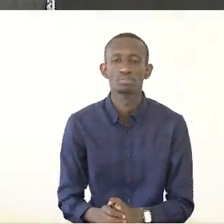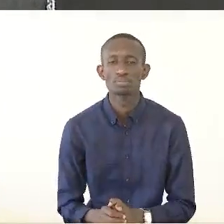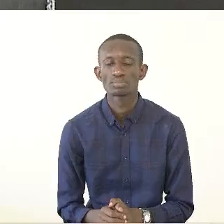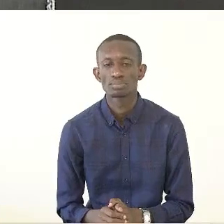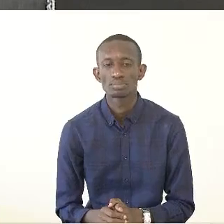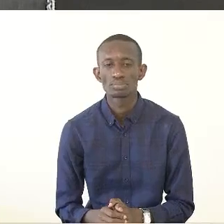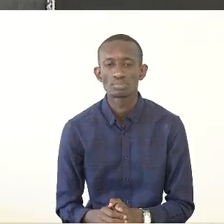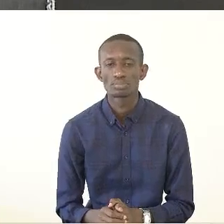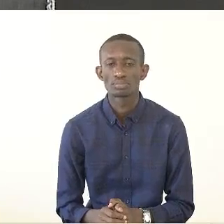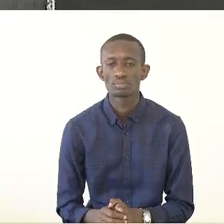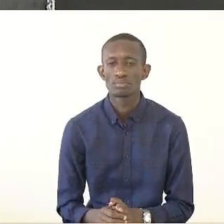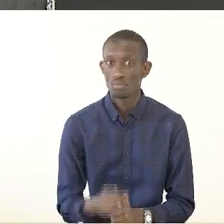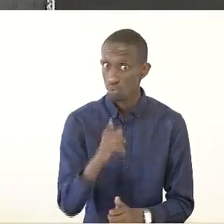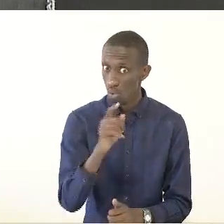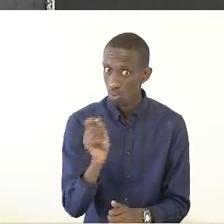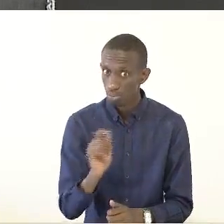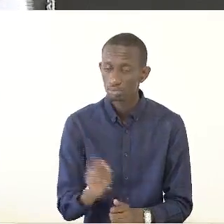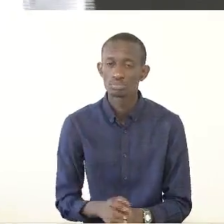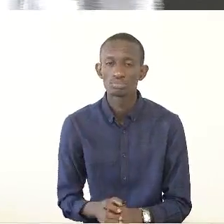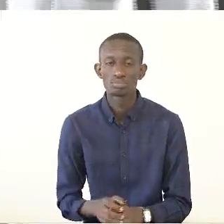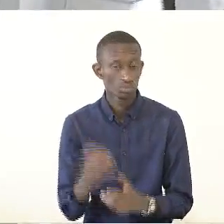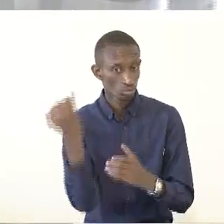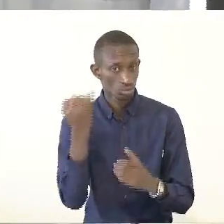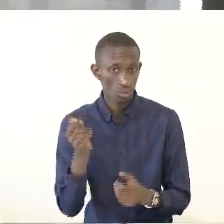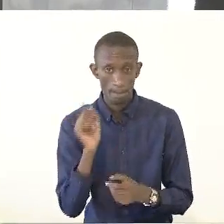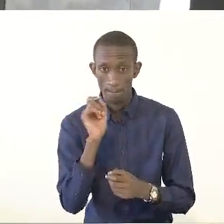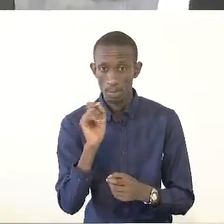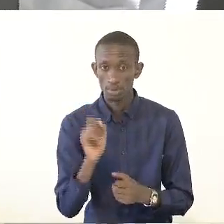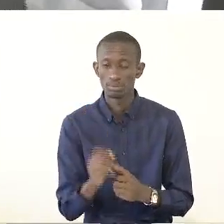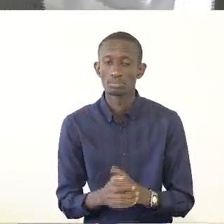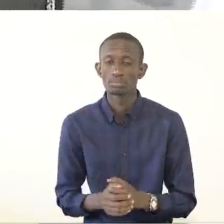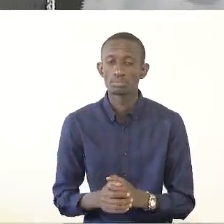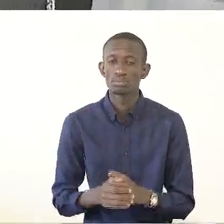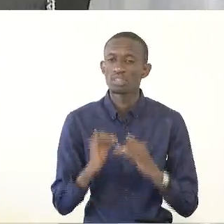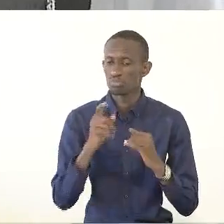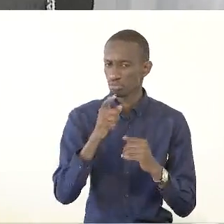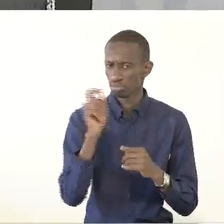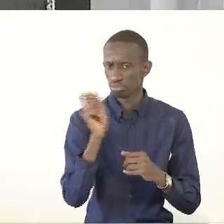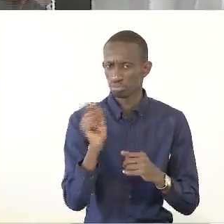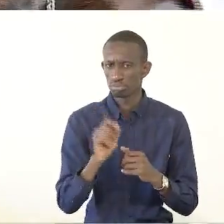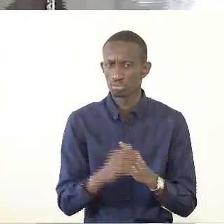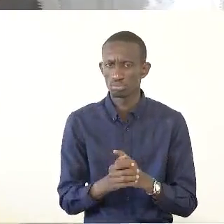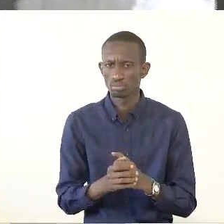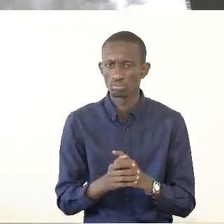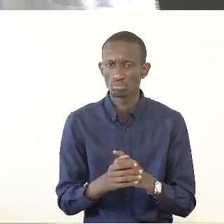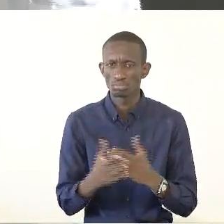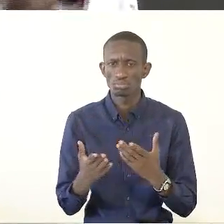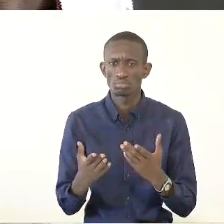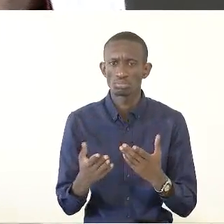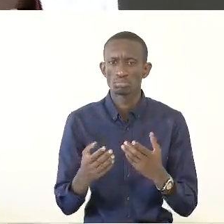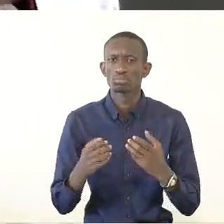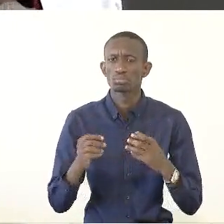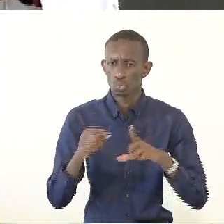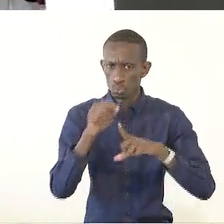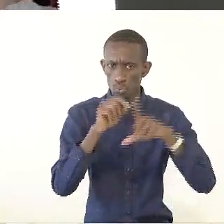You have to use your hand when you are drawing, when you are just plotting it, because there is no any other way you can use a ruler.